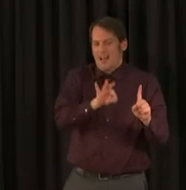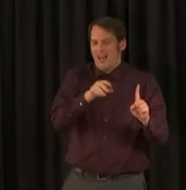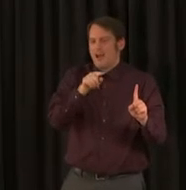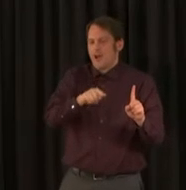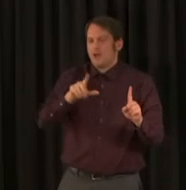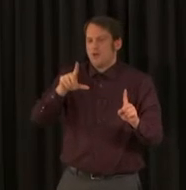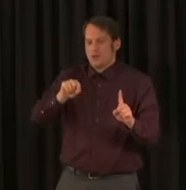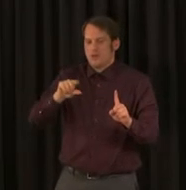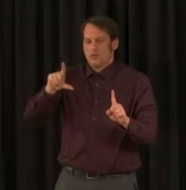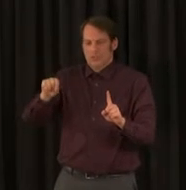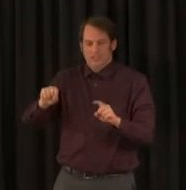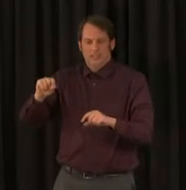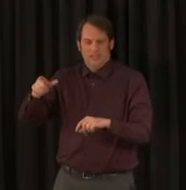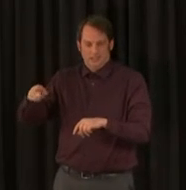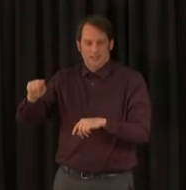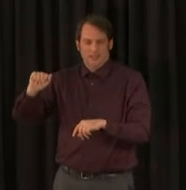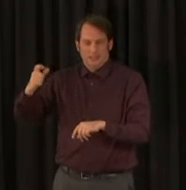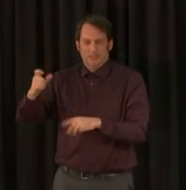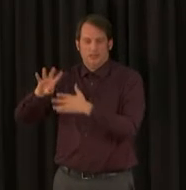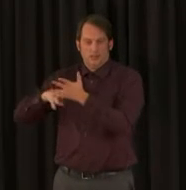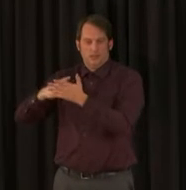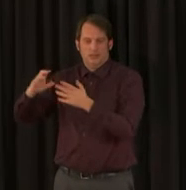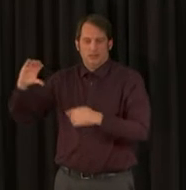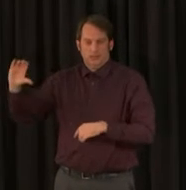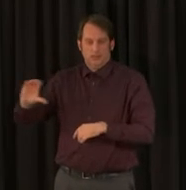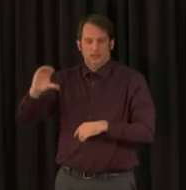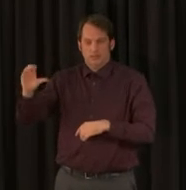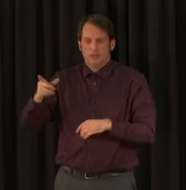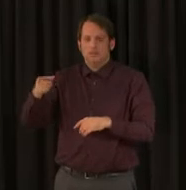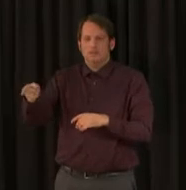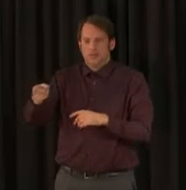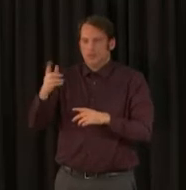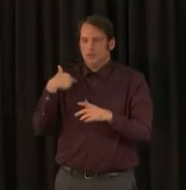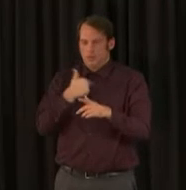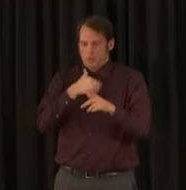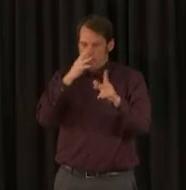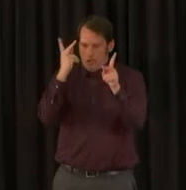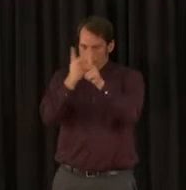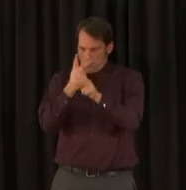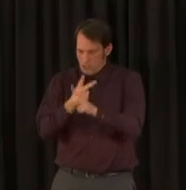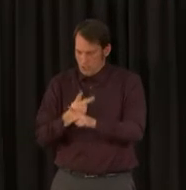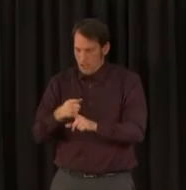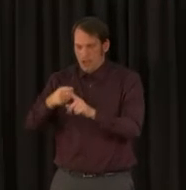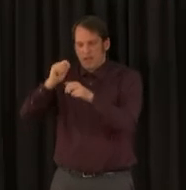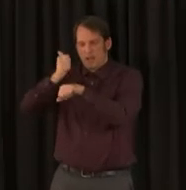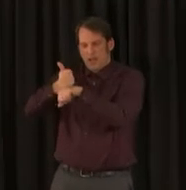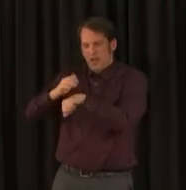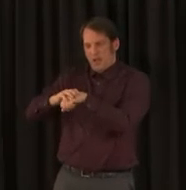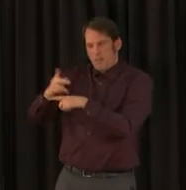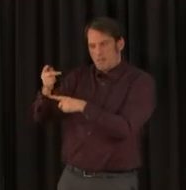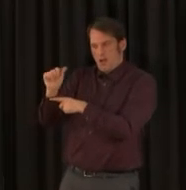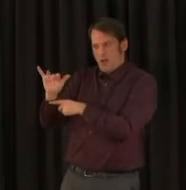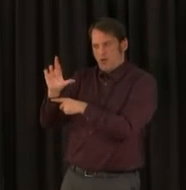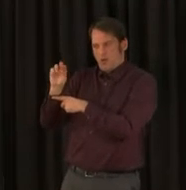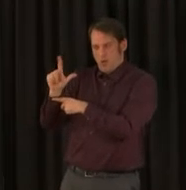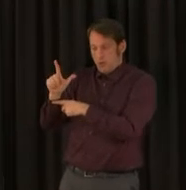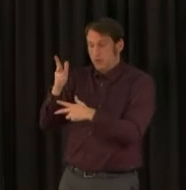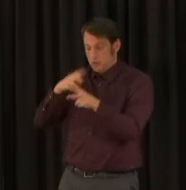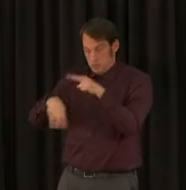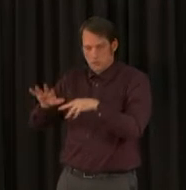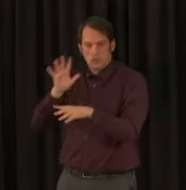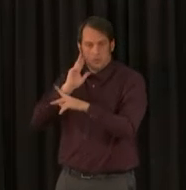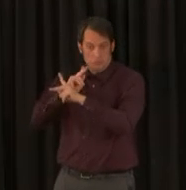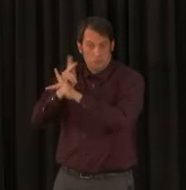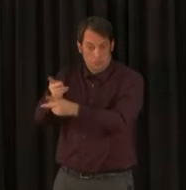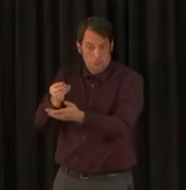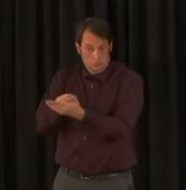a positive net income, as that's your payroll, and that's how we will calculate the loan. If we can go to the next slide,